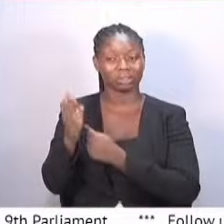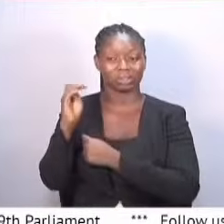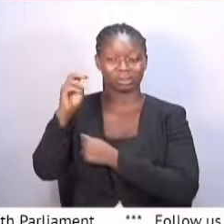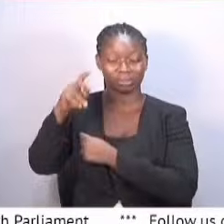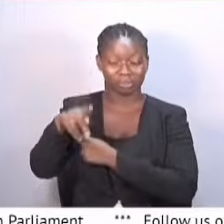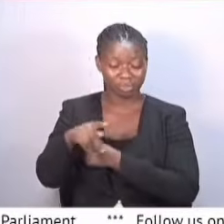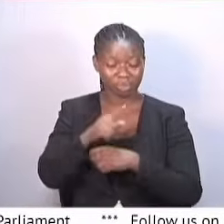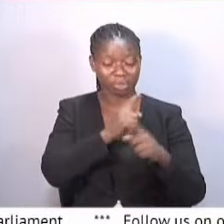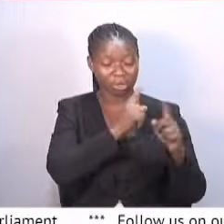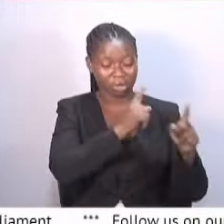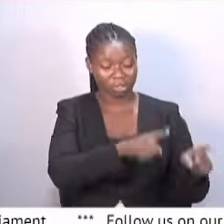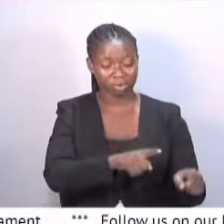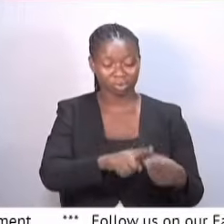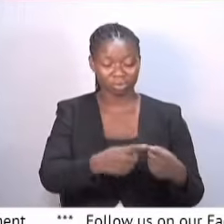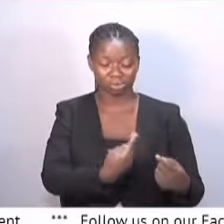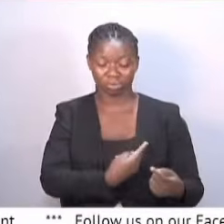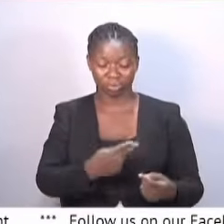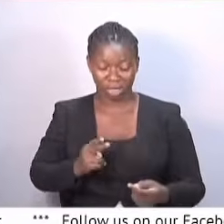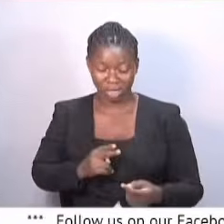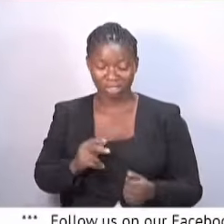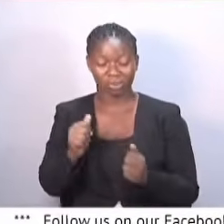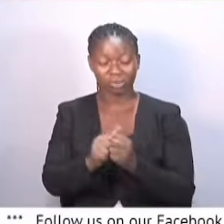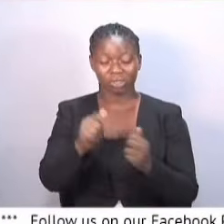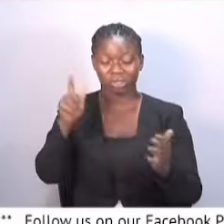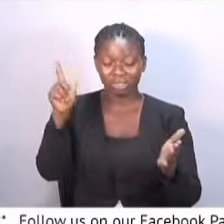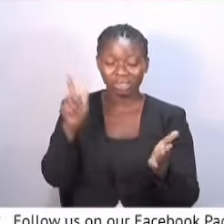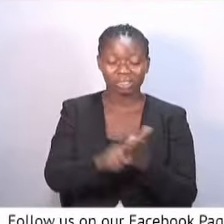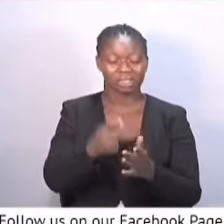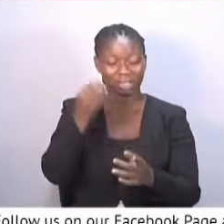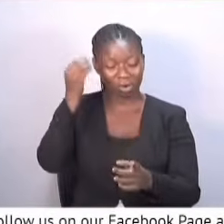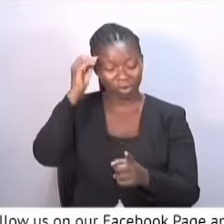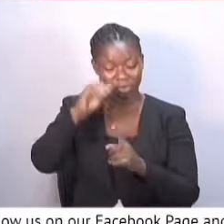BP gets back to us with the consent, the legal